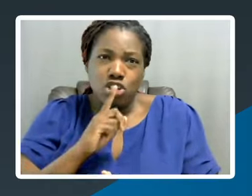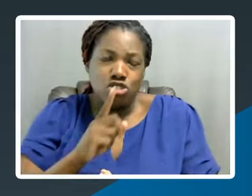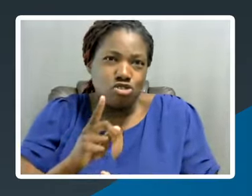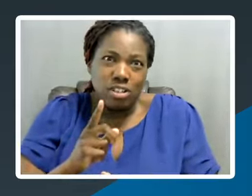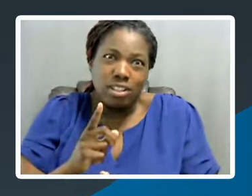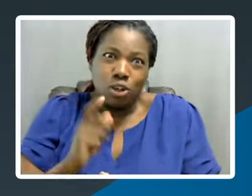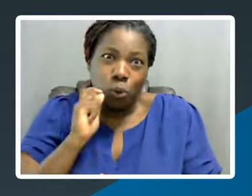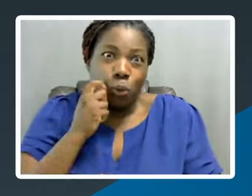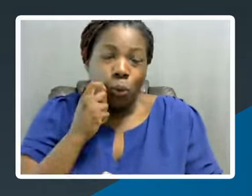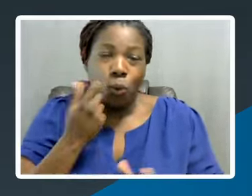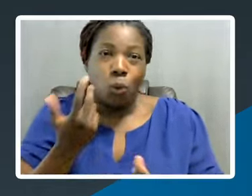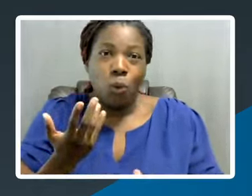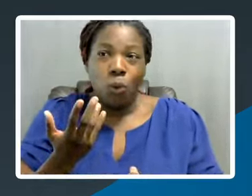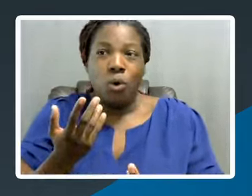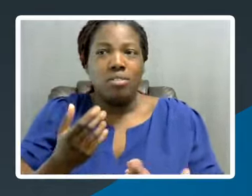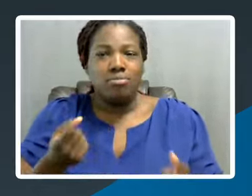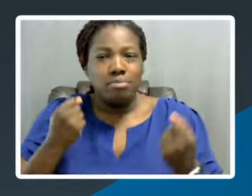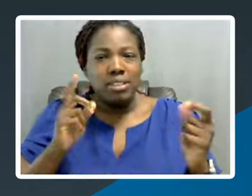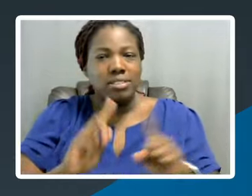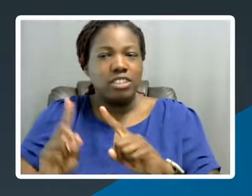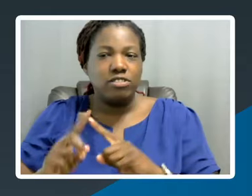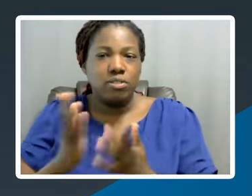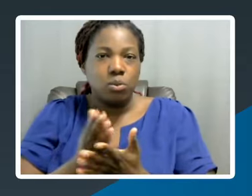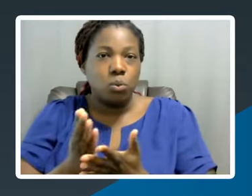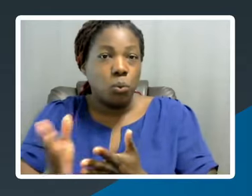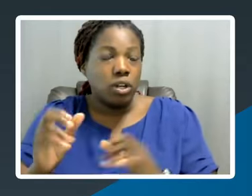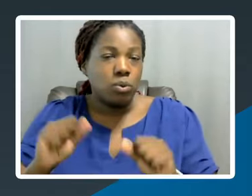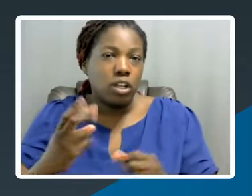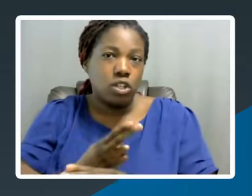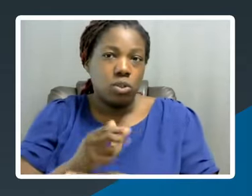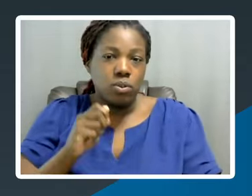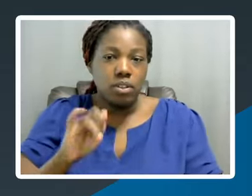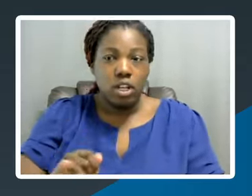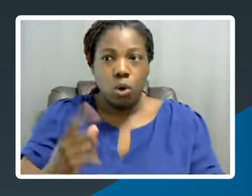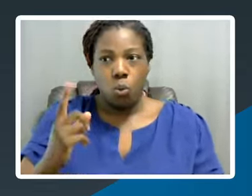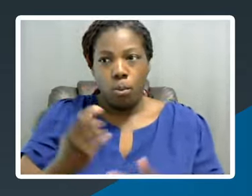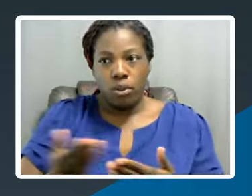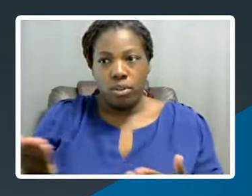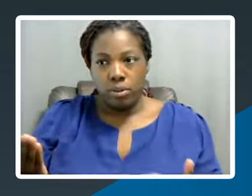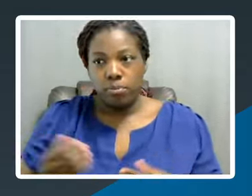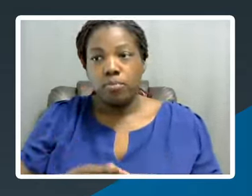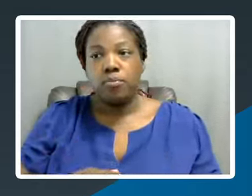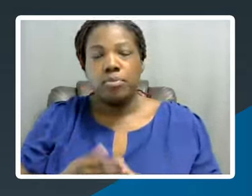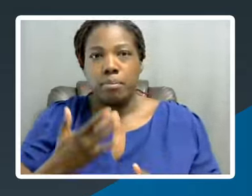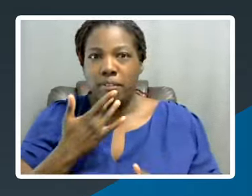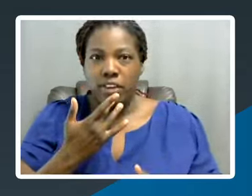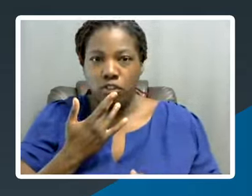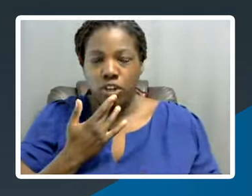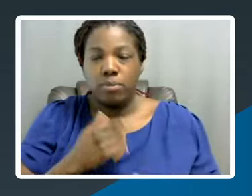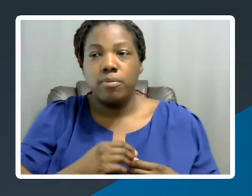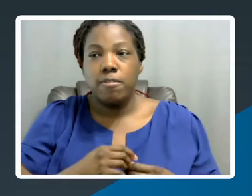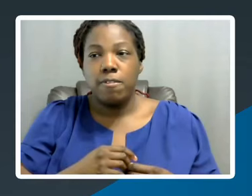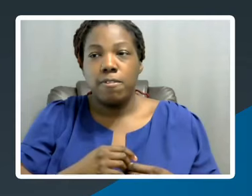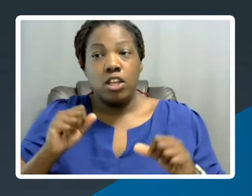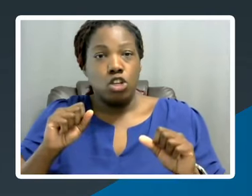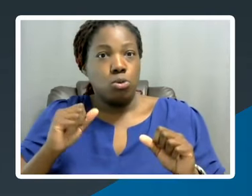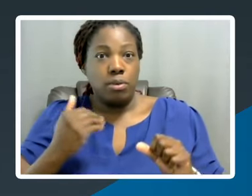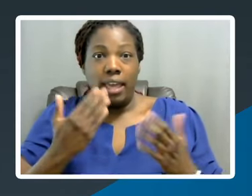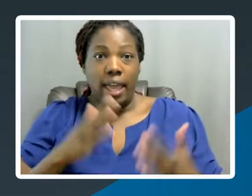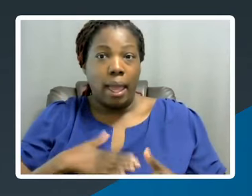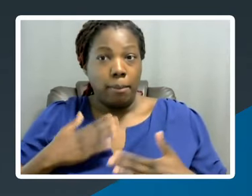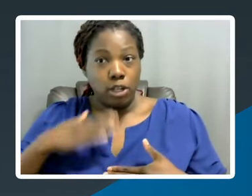So there are lots of interesting ways that we can be using AI. Oh, one more. This is my favorite. You will be glad to know that thanks to